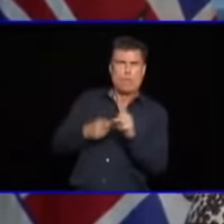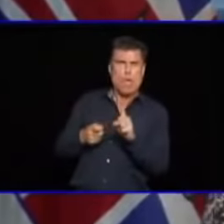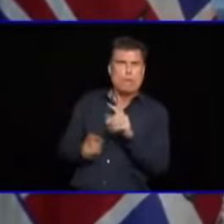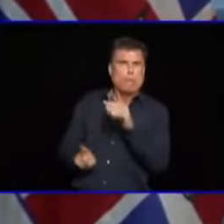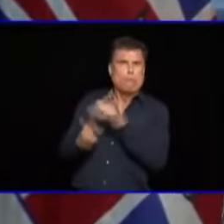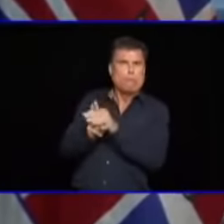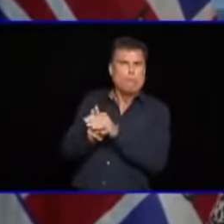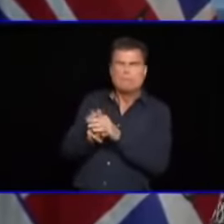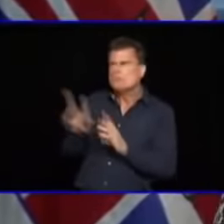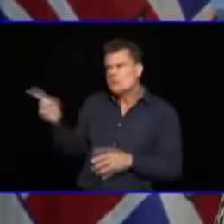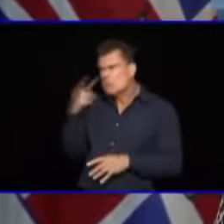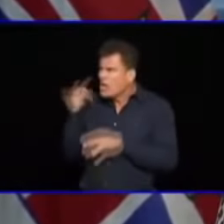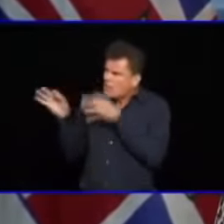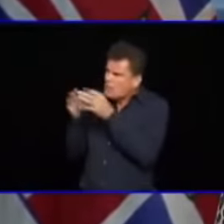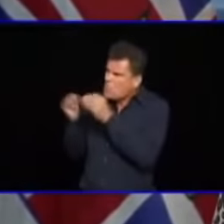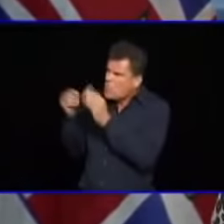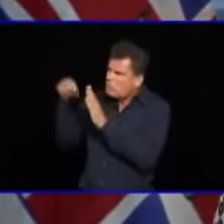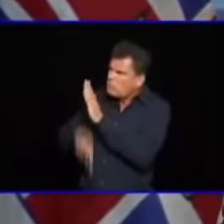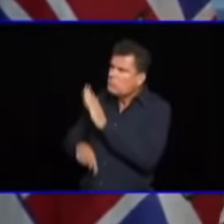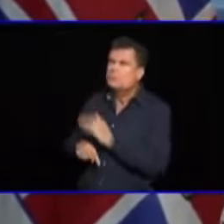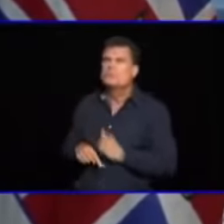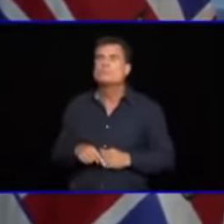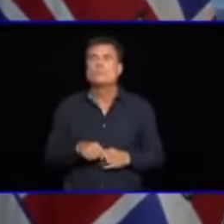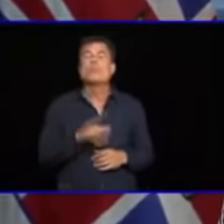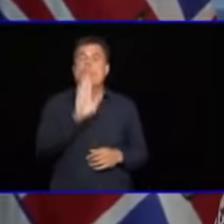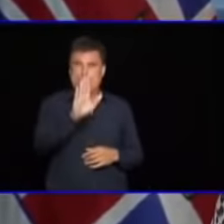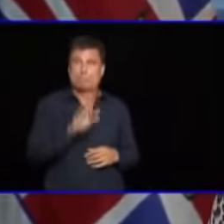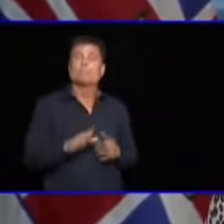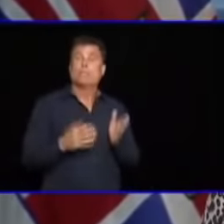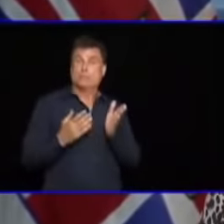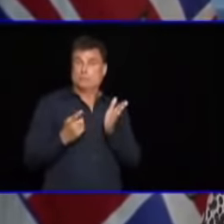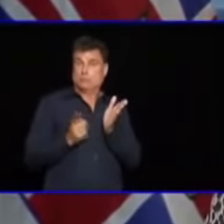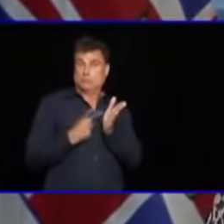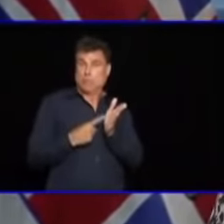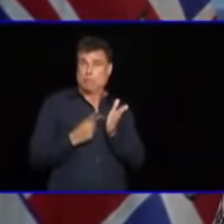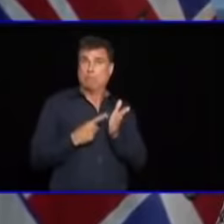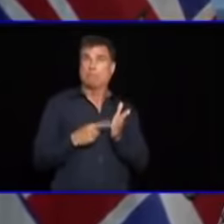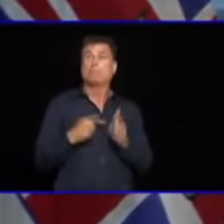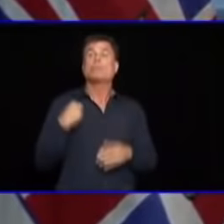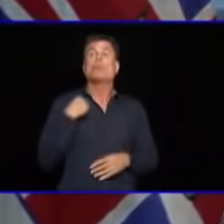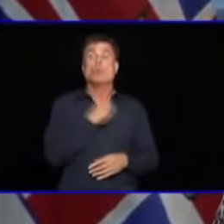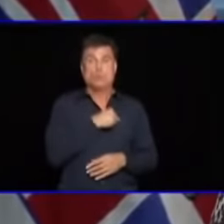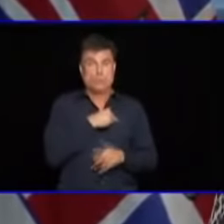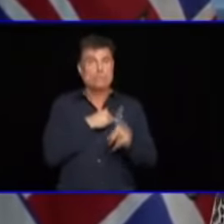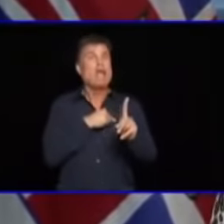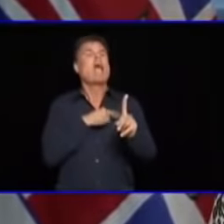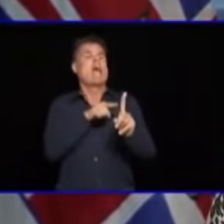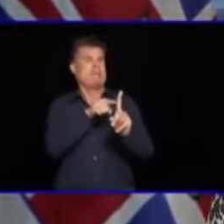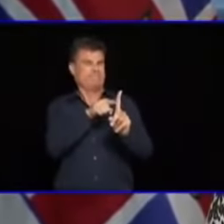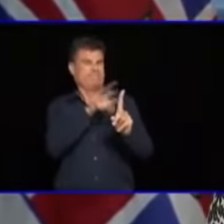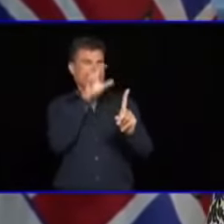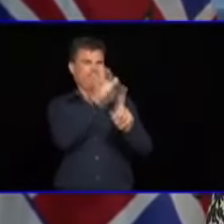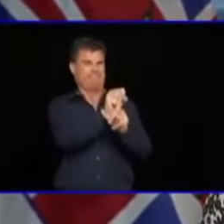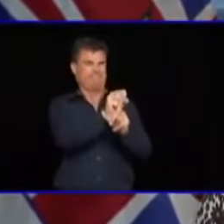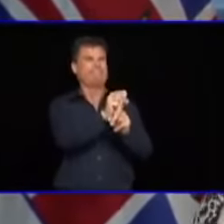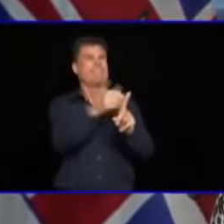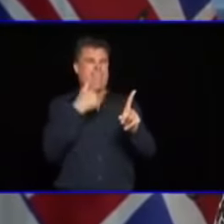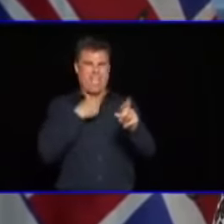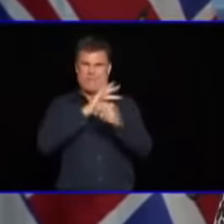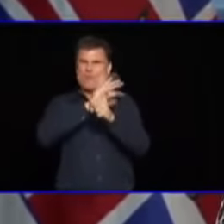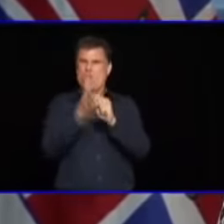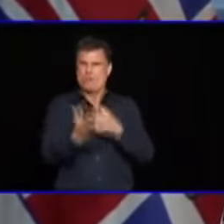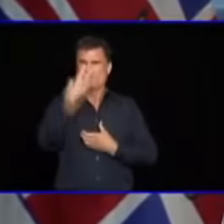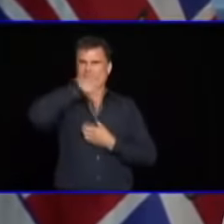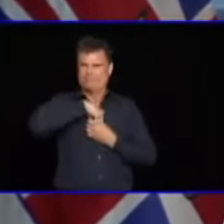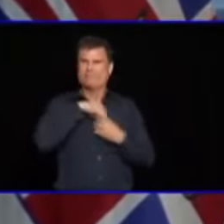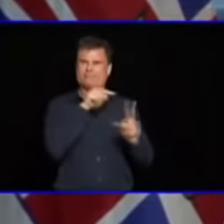data, so we put that in. So some of that reflects the fact that we can't link everybody. But